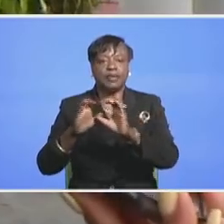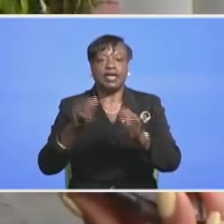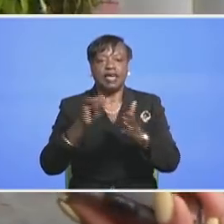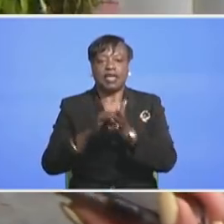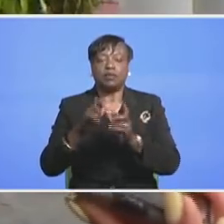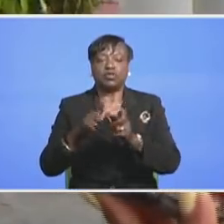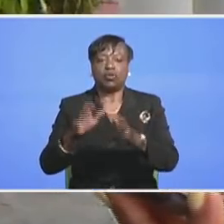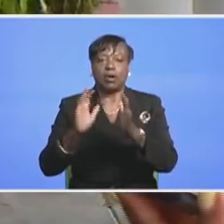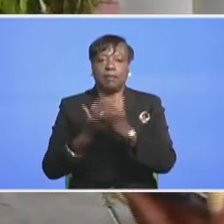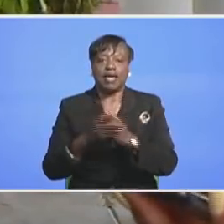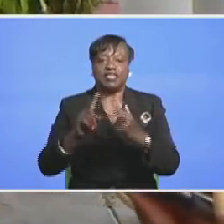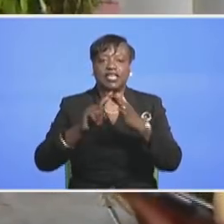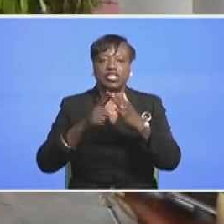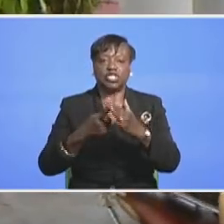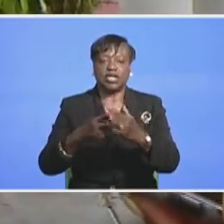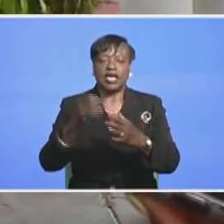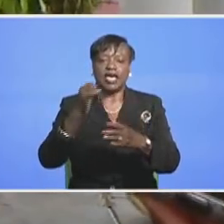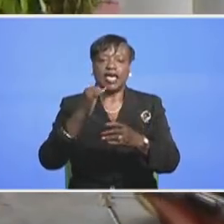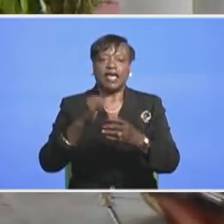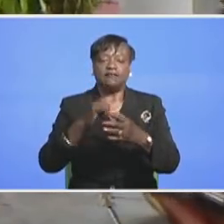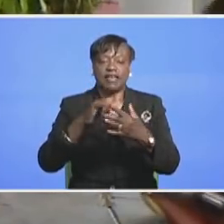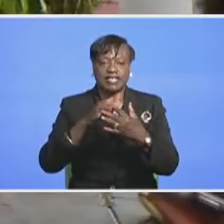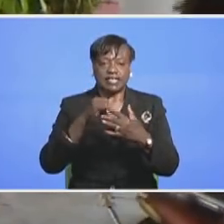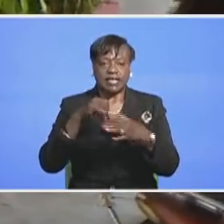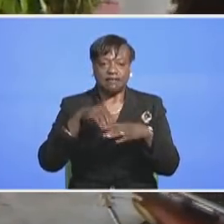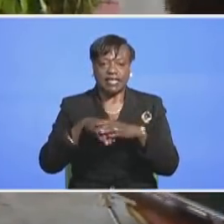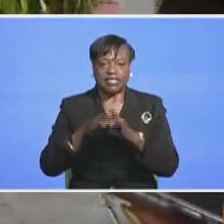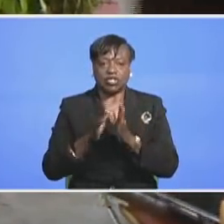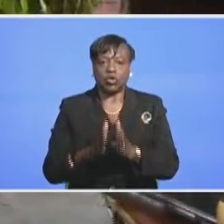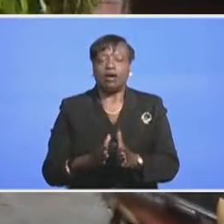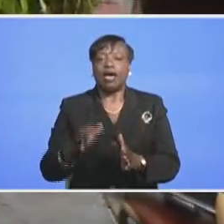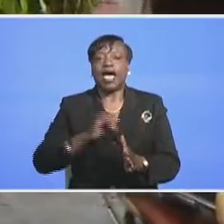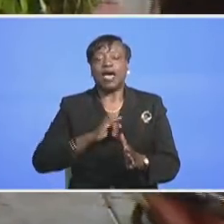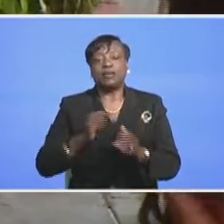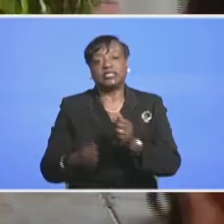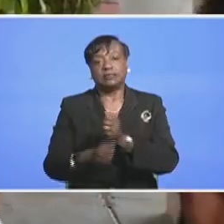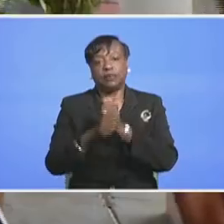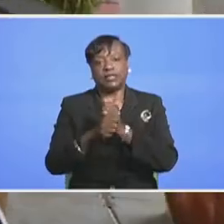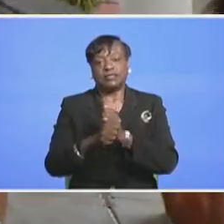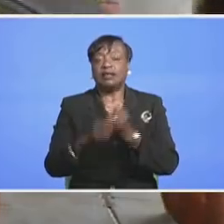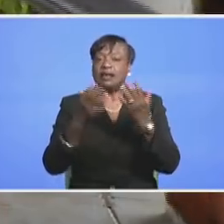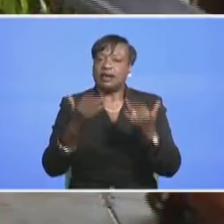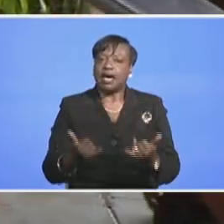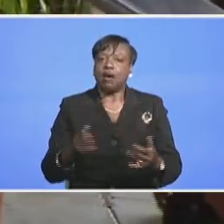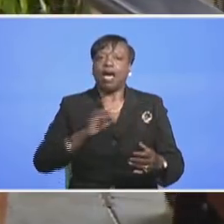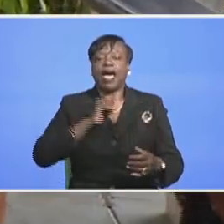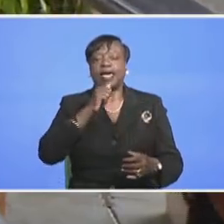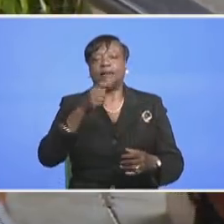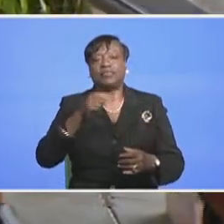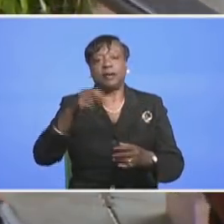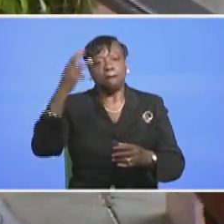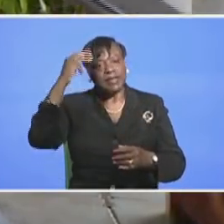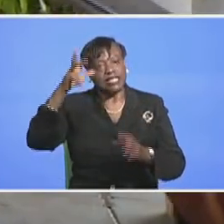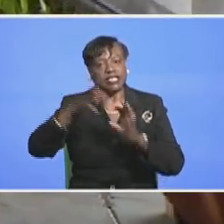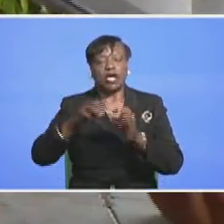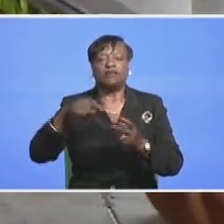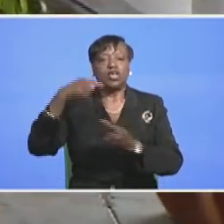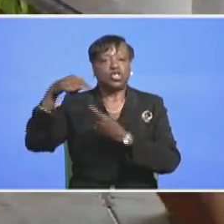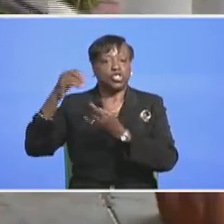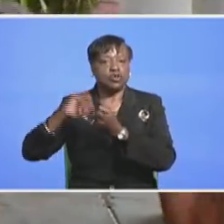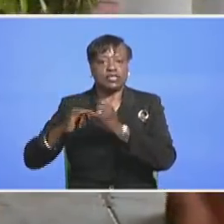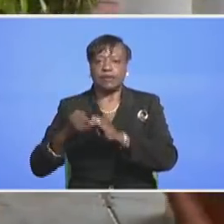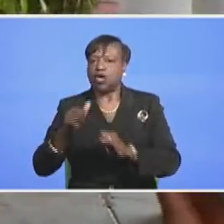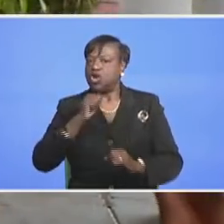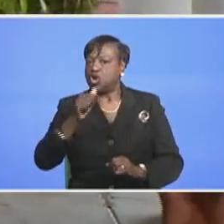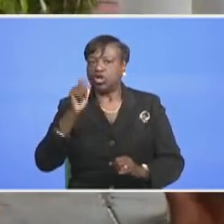by the initial investor. And I was supportive of those views. But now I'm the Minister of Tourism, and I'm not looking